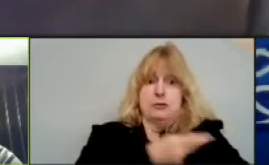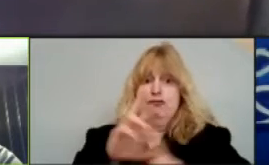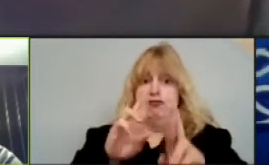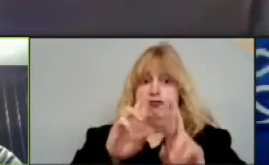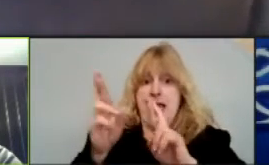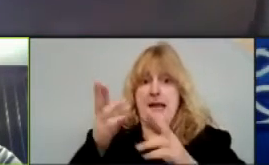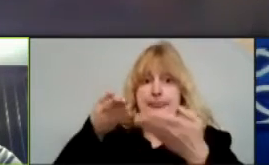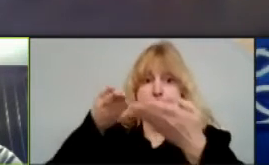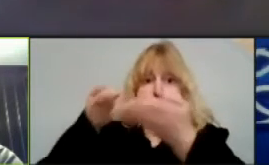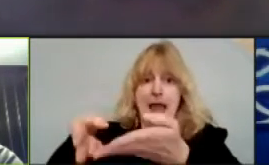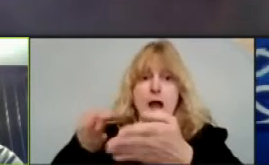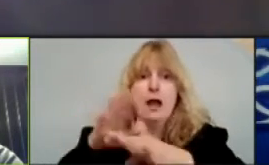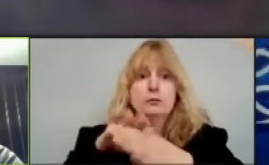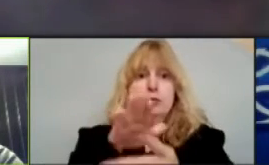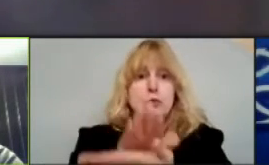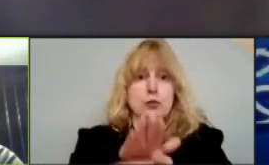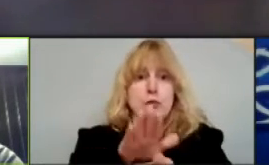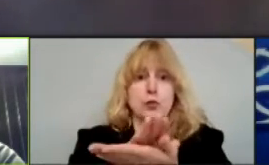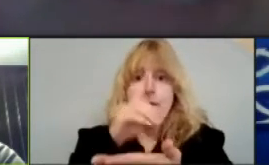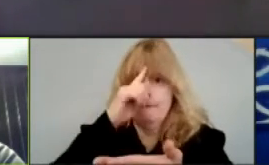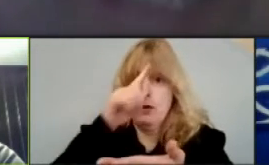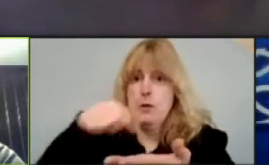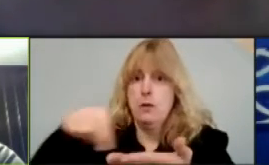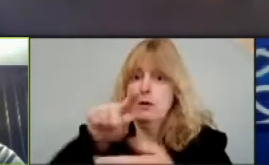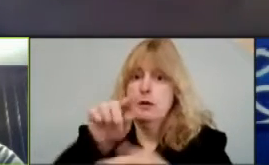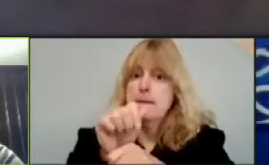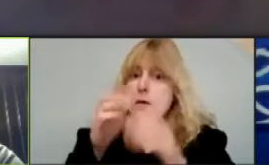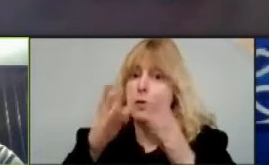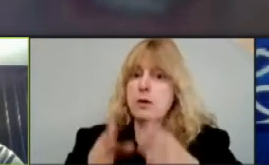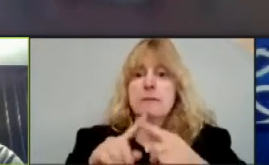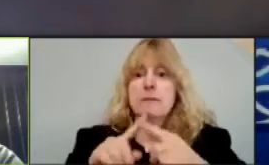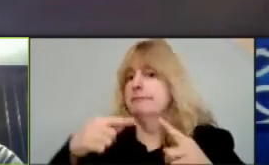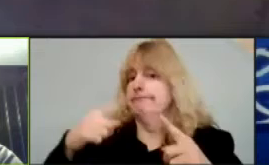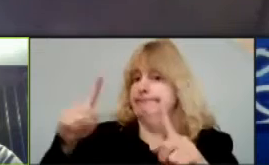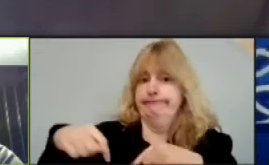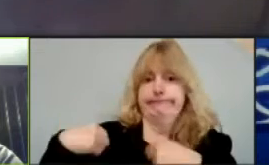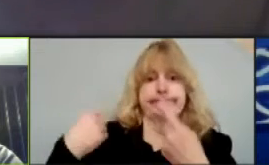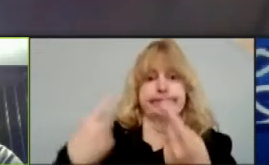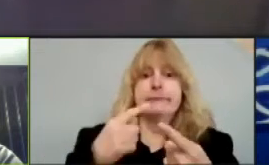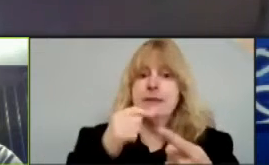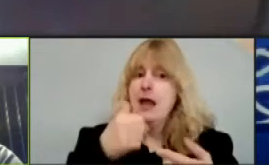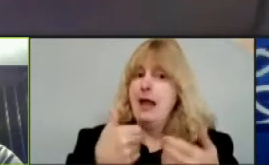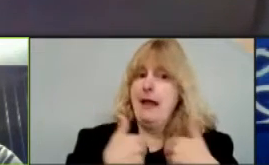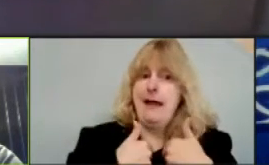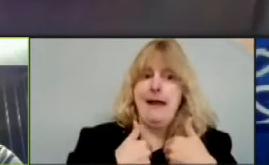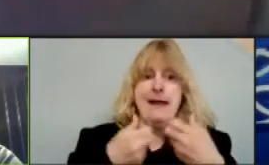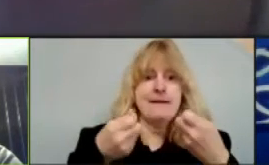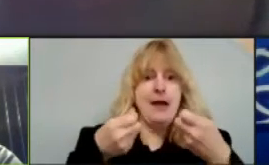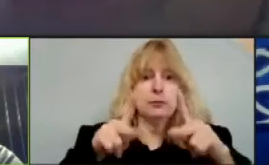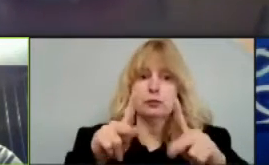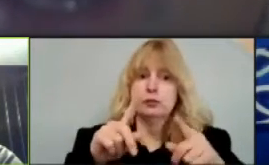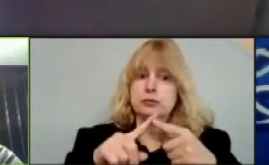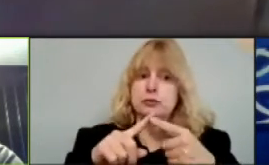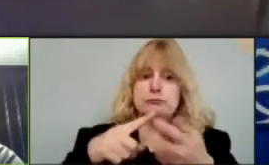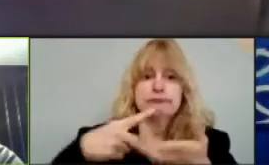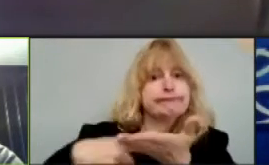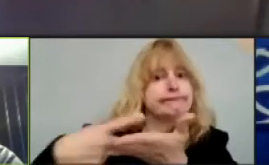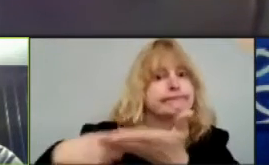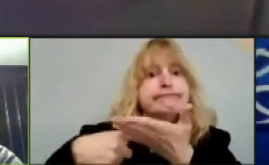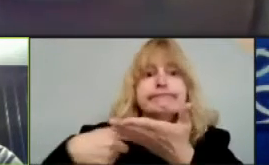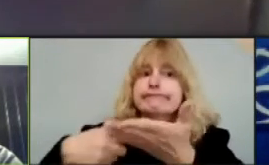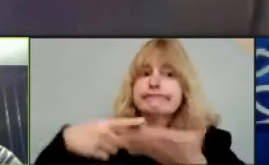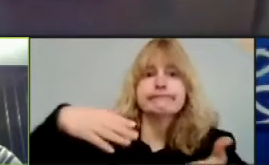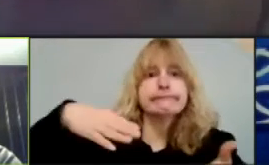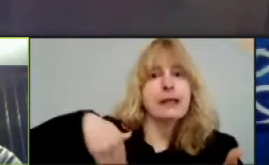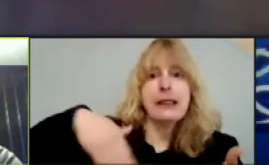our employees. But we haven't had the opportunity to have that logistical conversation yet. I've mentioned it,